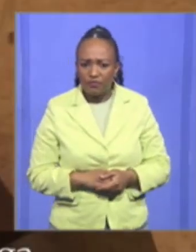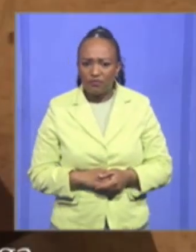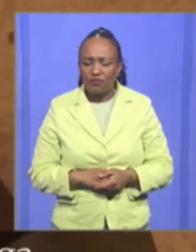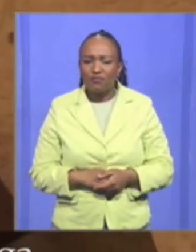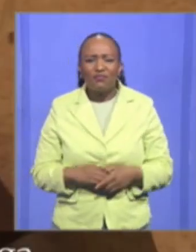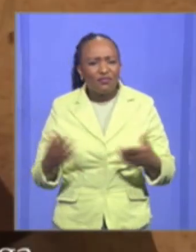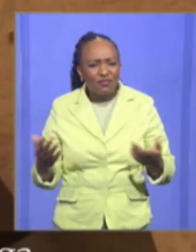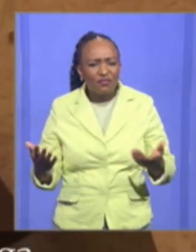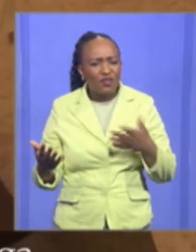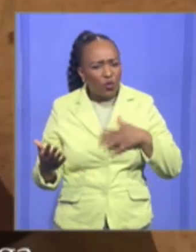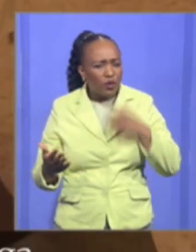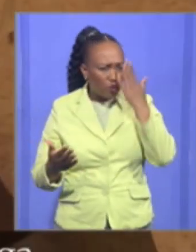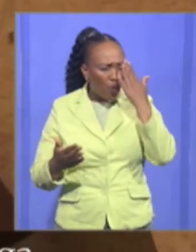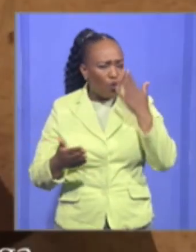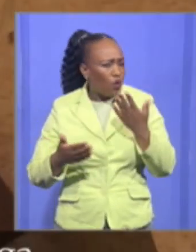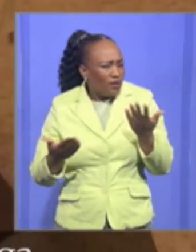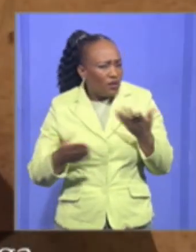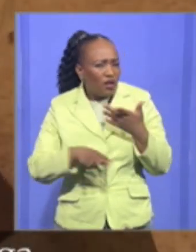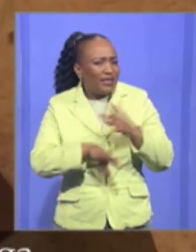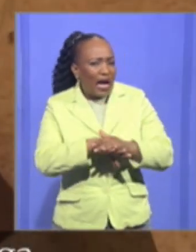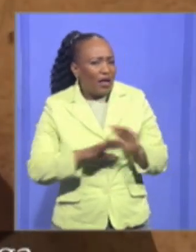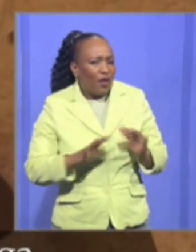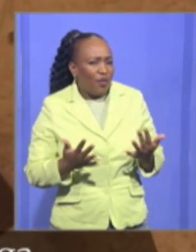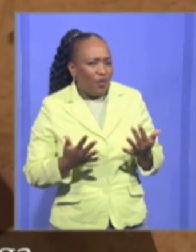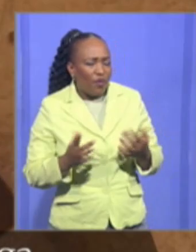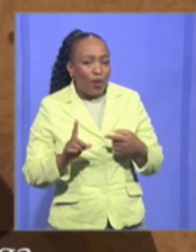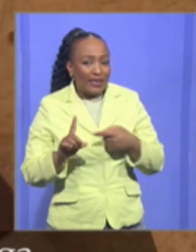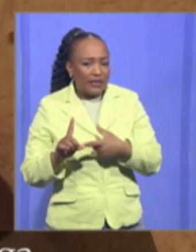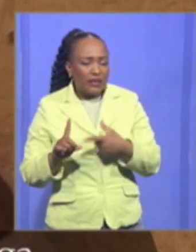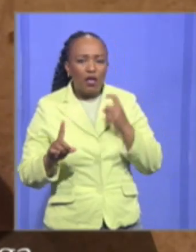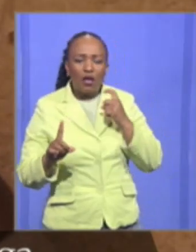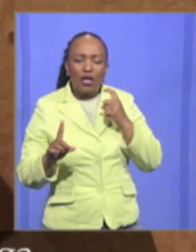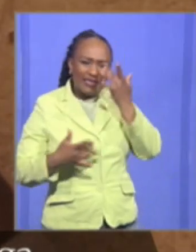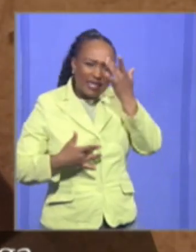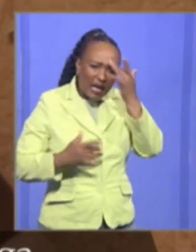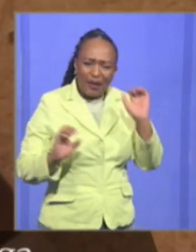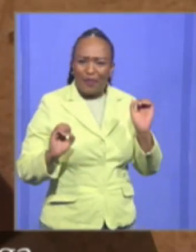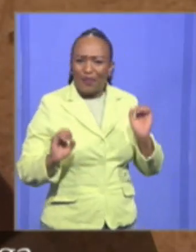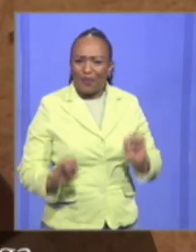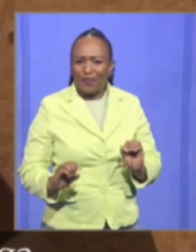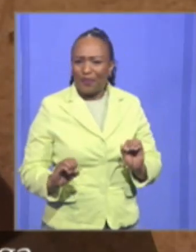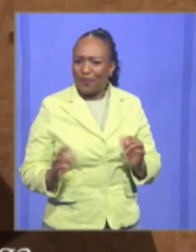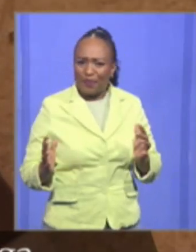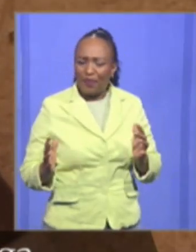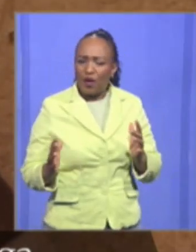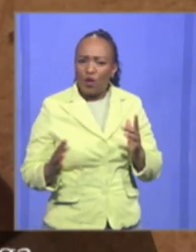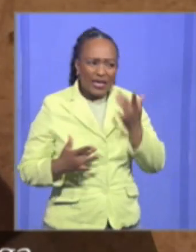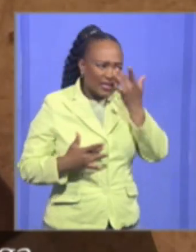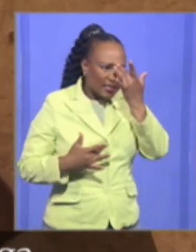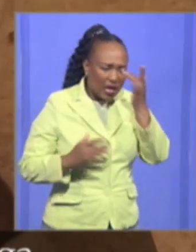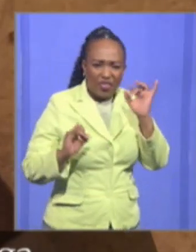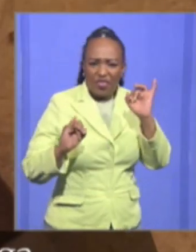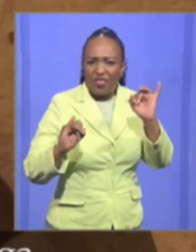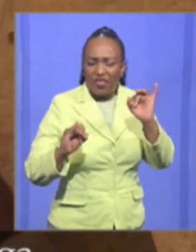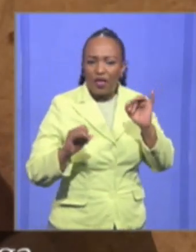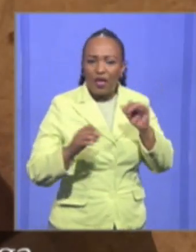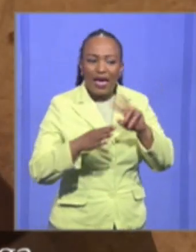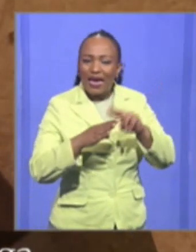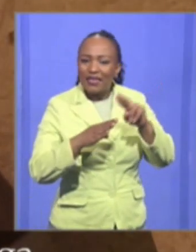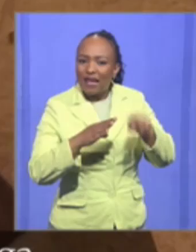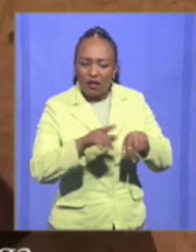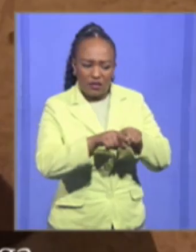We want to know what happened to Matilda because she was not sick. She had no chronic illnesses. There are no results from the post-mortem test done on